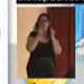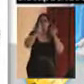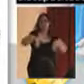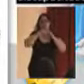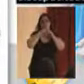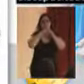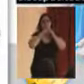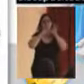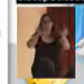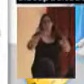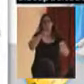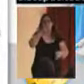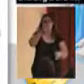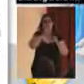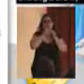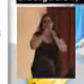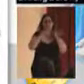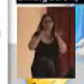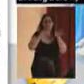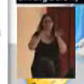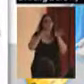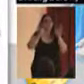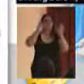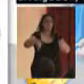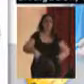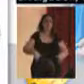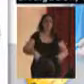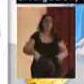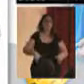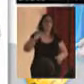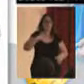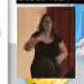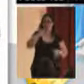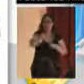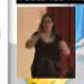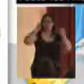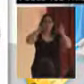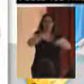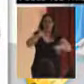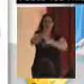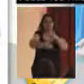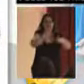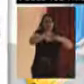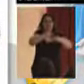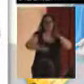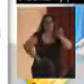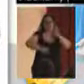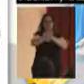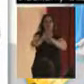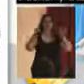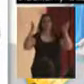Latin America is not very well extended, and so many times it is the teachers themselves who